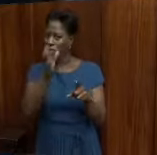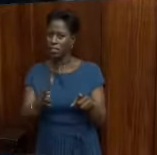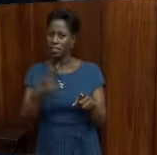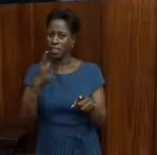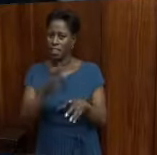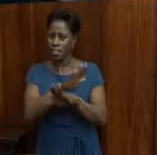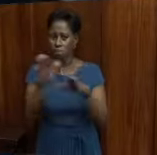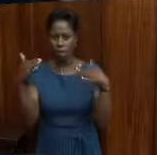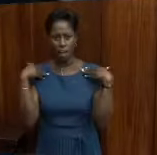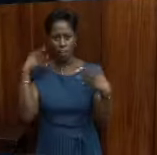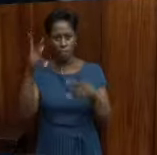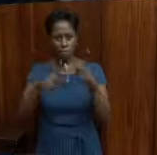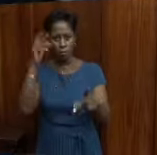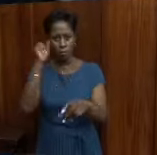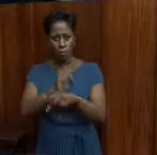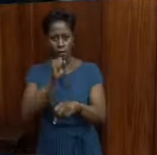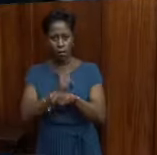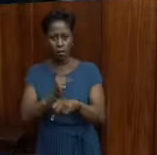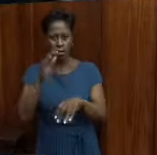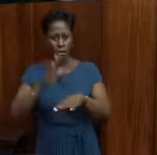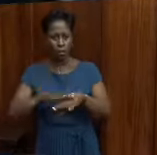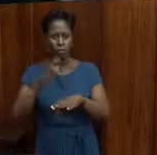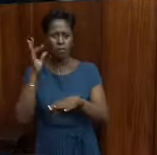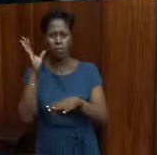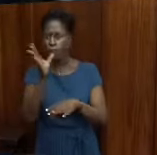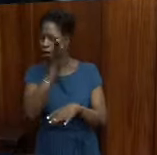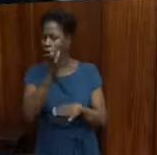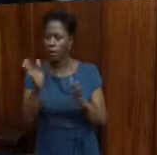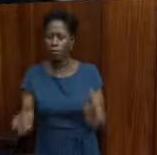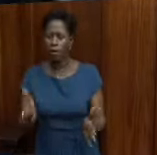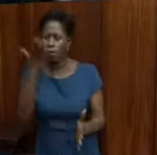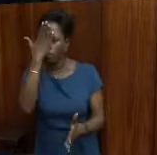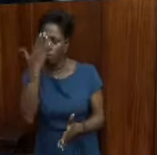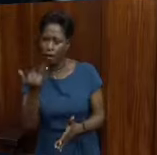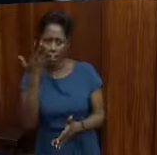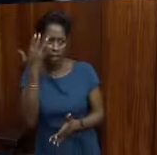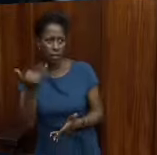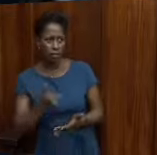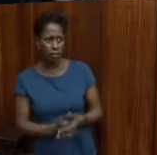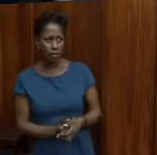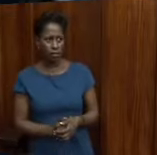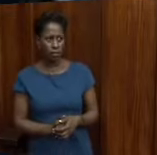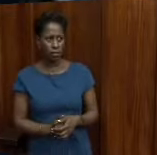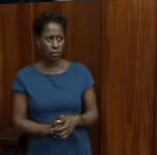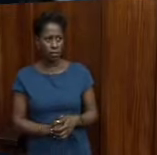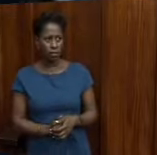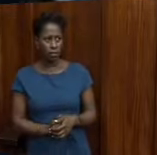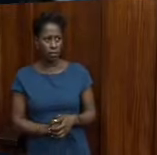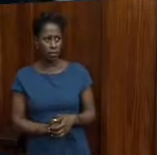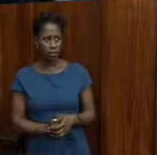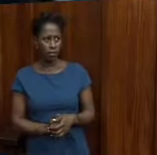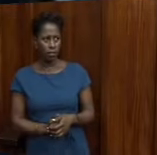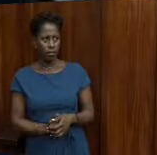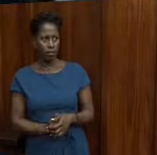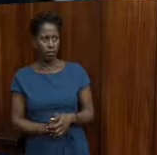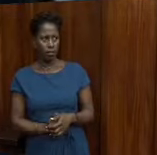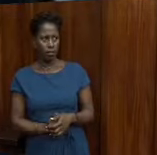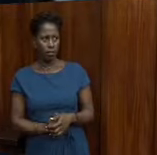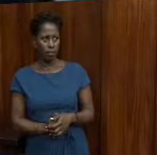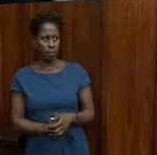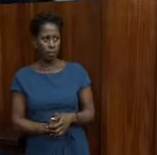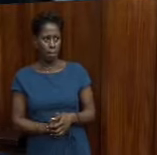farm labor. It's against this background that the government is supporting the implementation of initiatives that will allow farmers to benefit